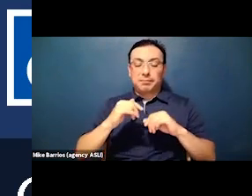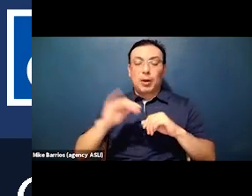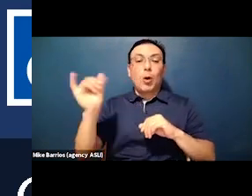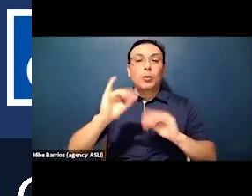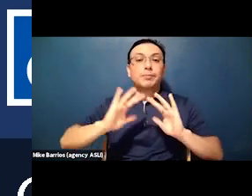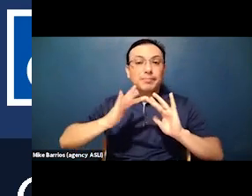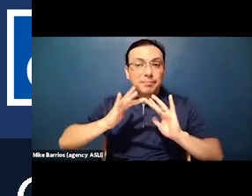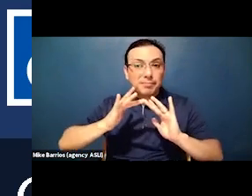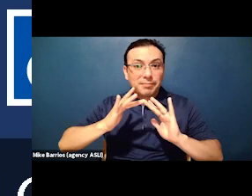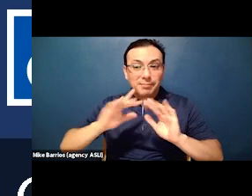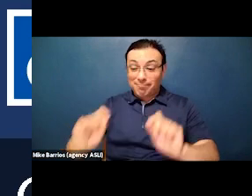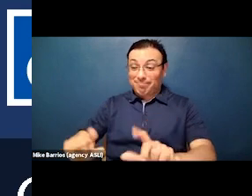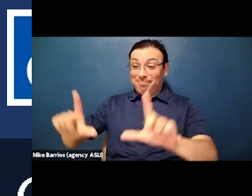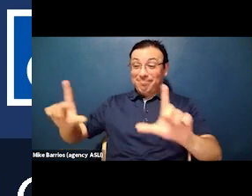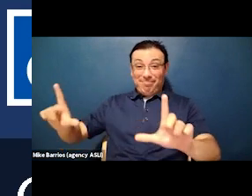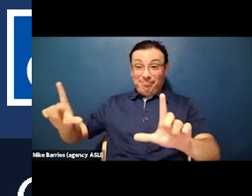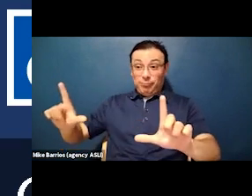screen readers, for example,